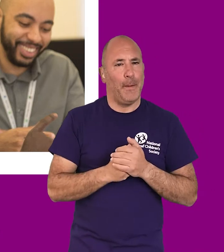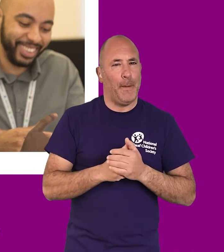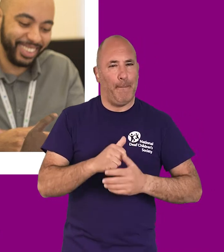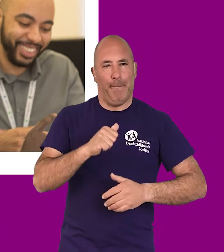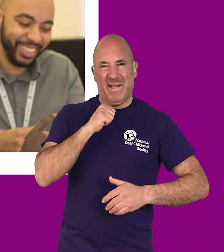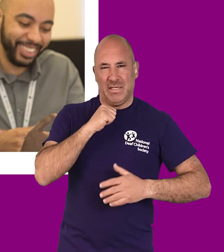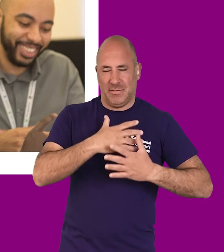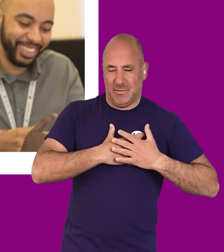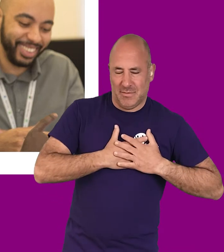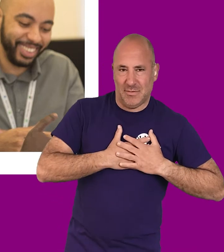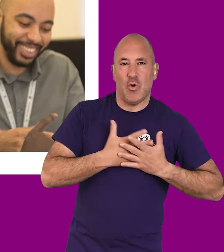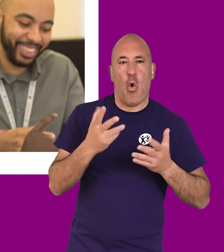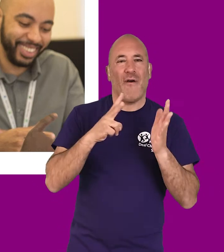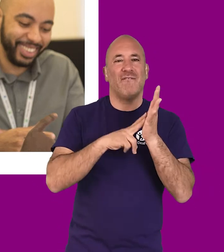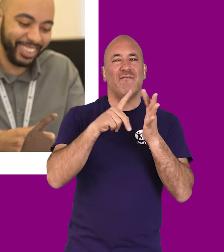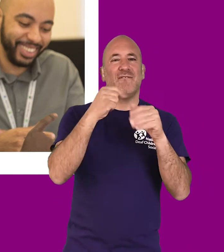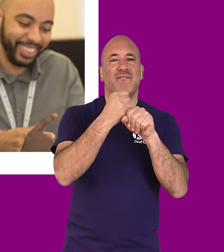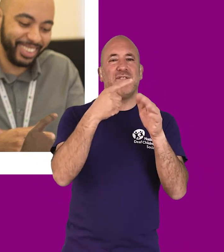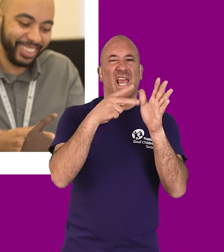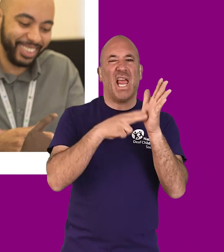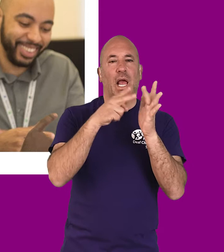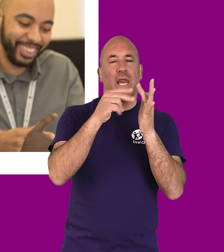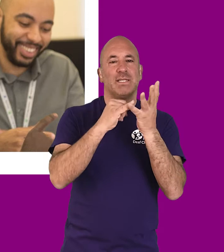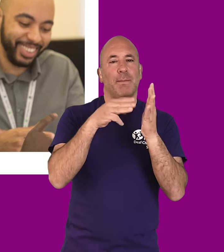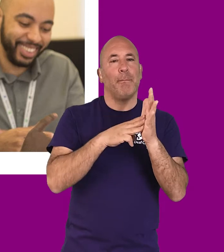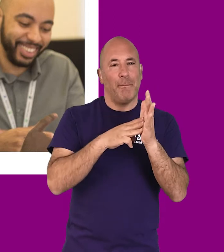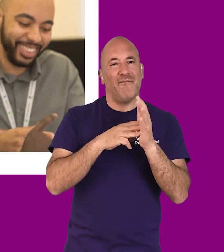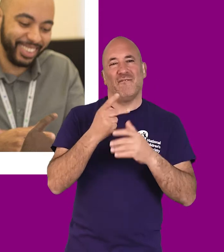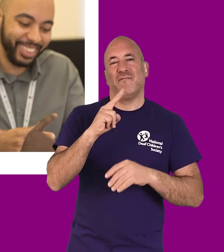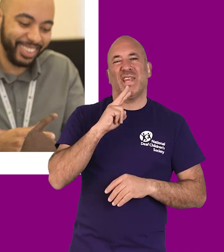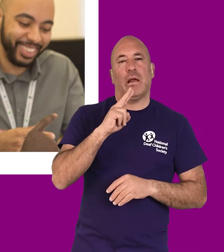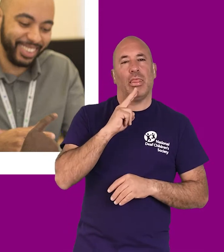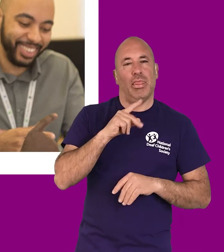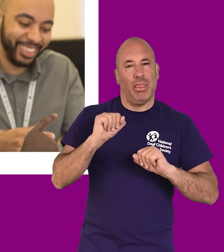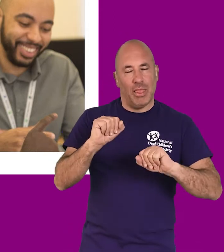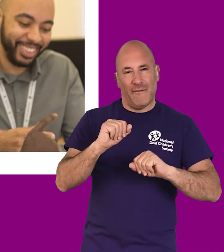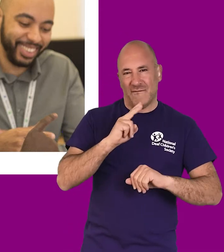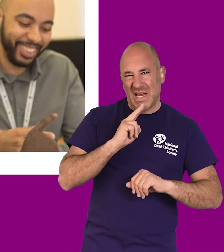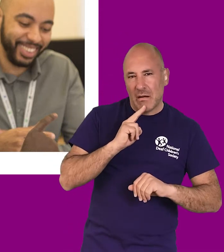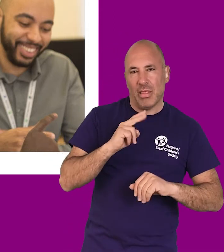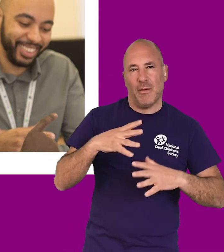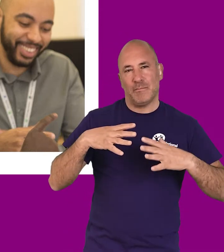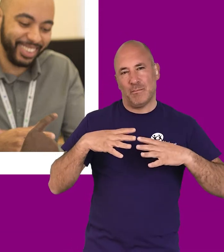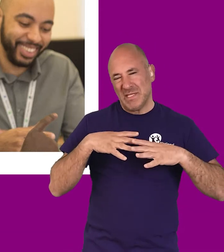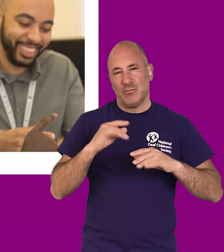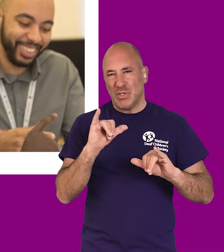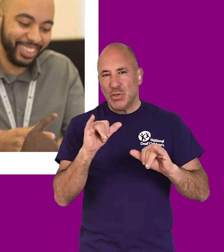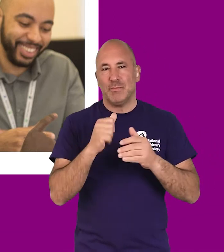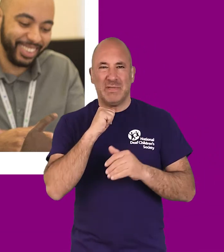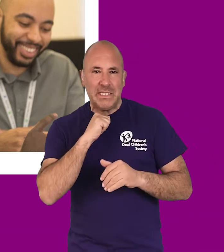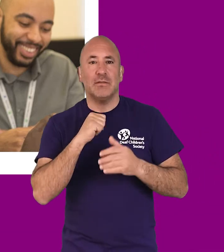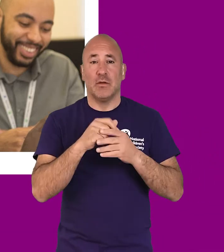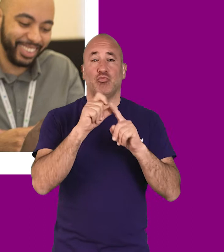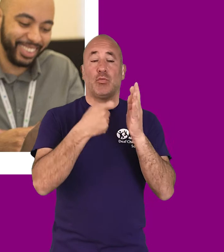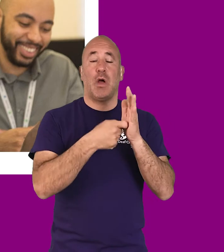topic, meat lovers and veganism. Dr. Smith will be showing a 15-minute video as part of this